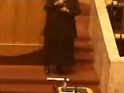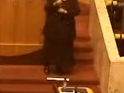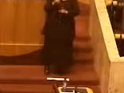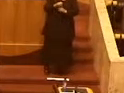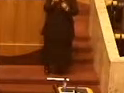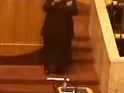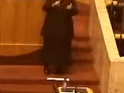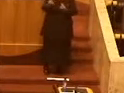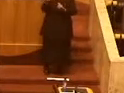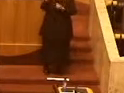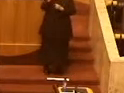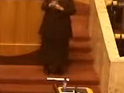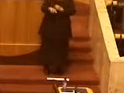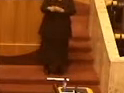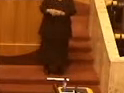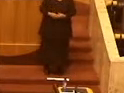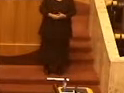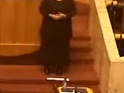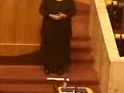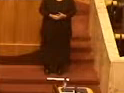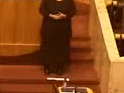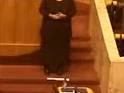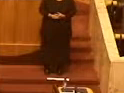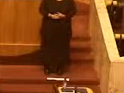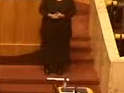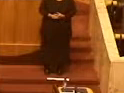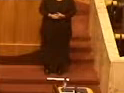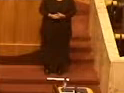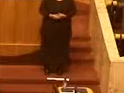to fulfill this mandate.